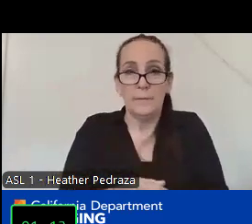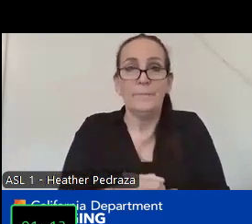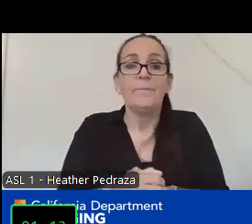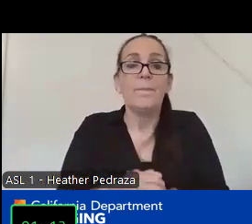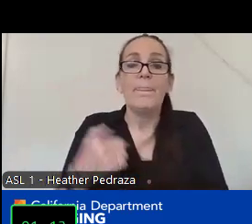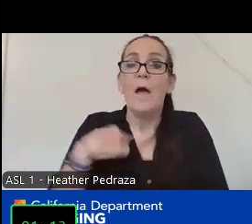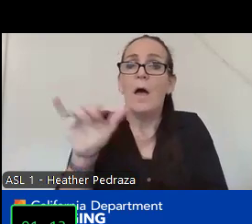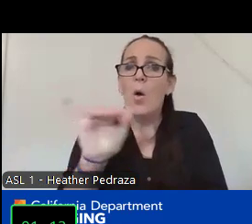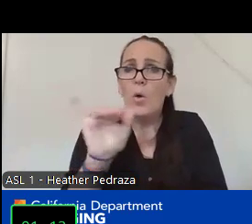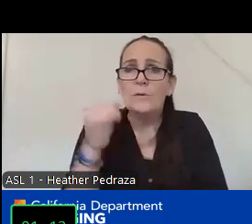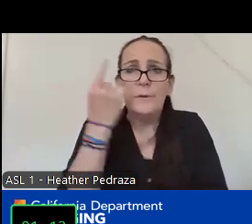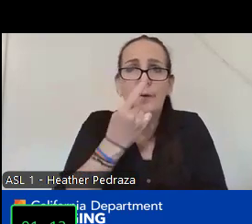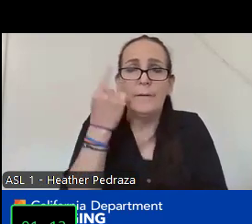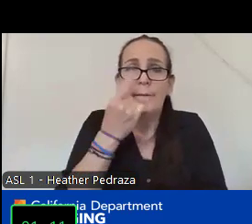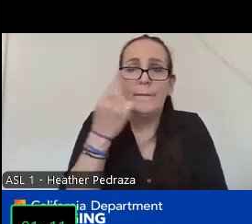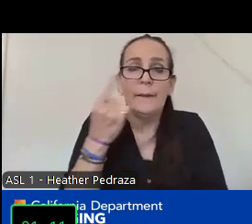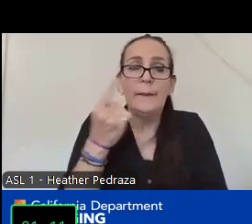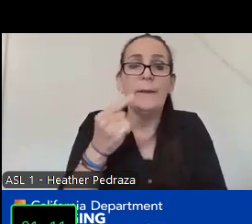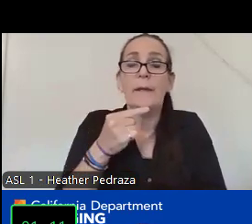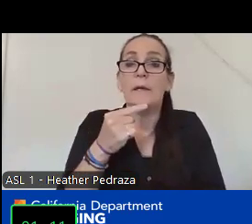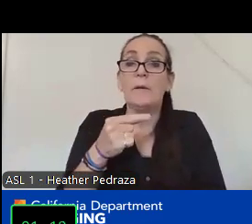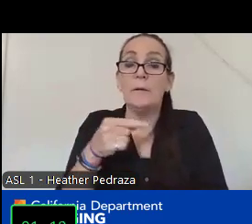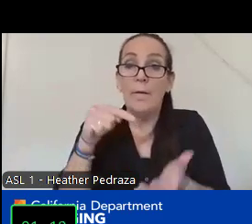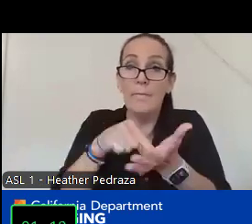I also think that